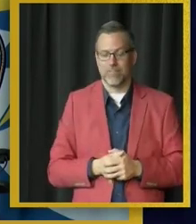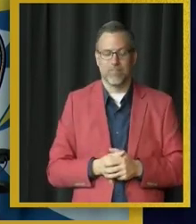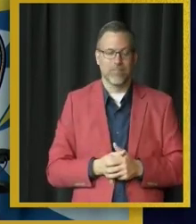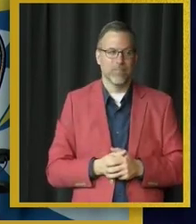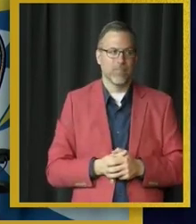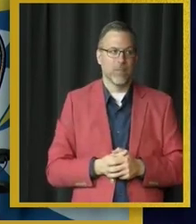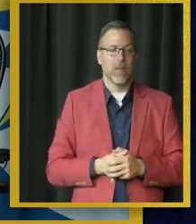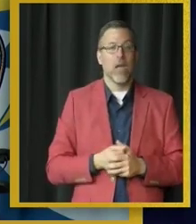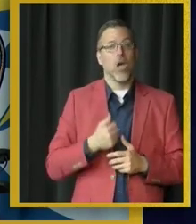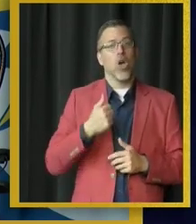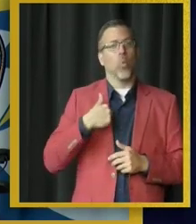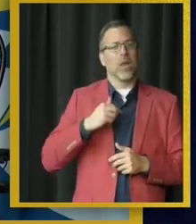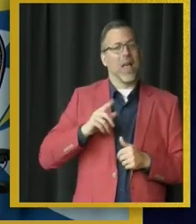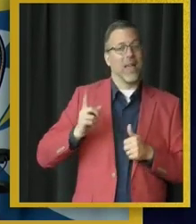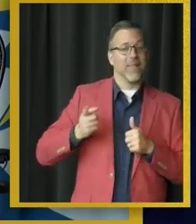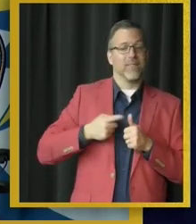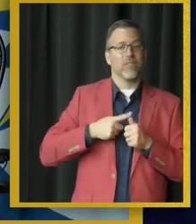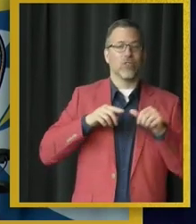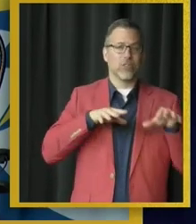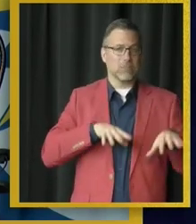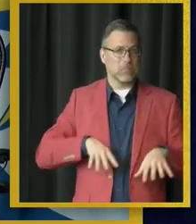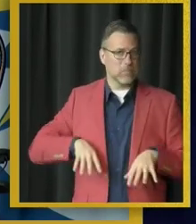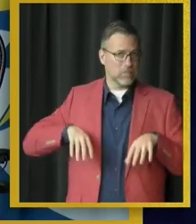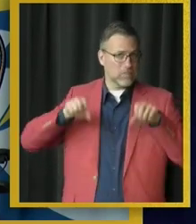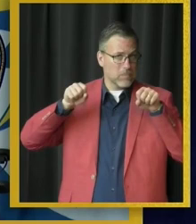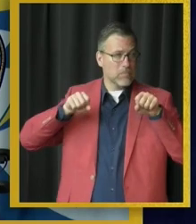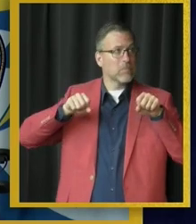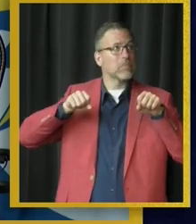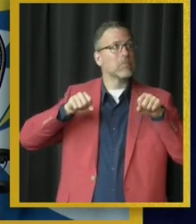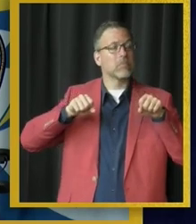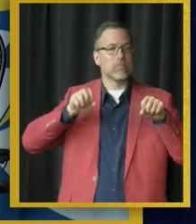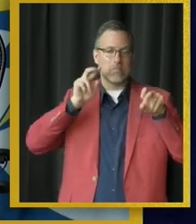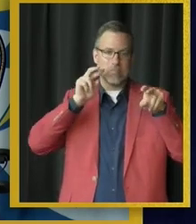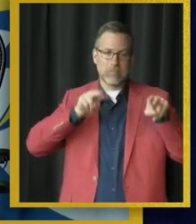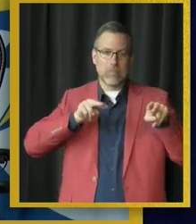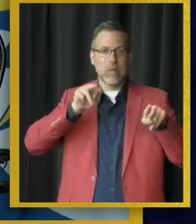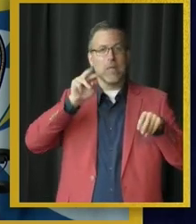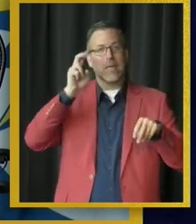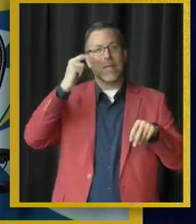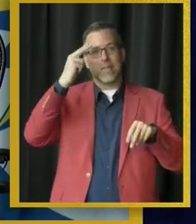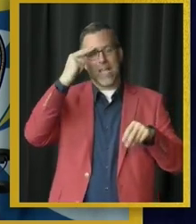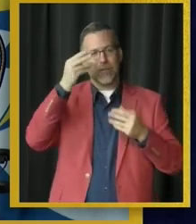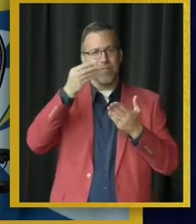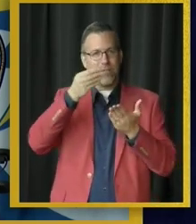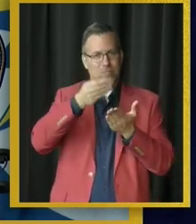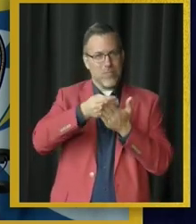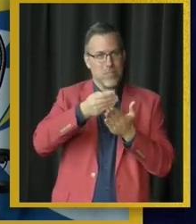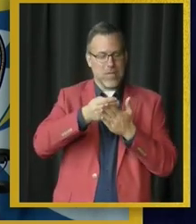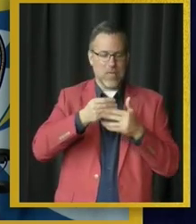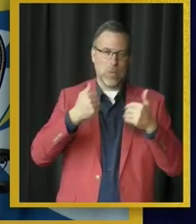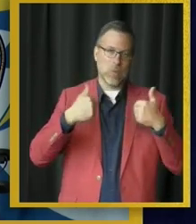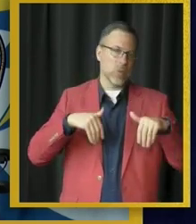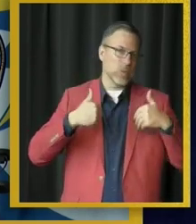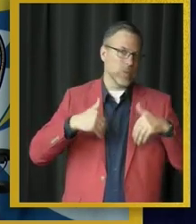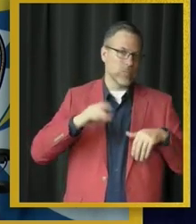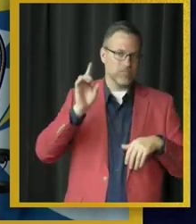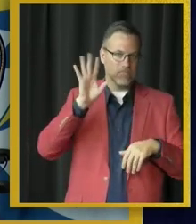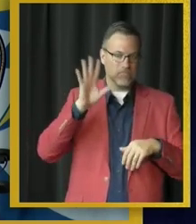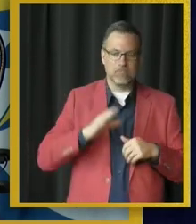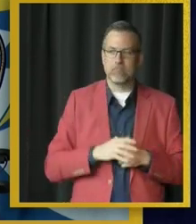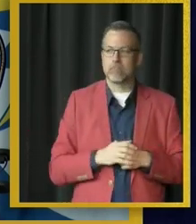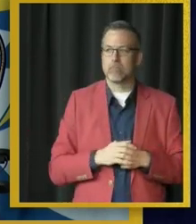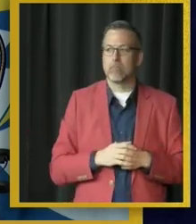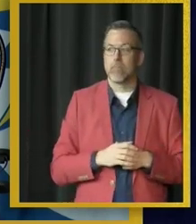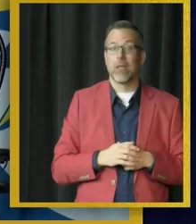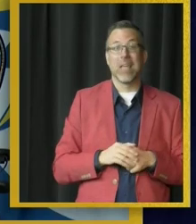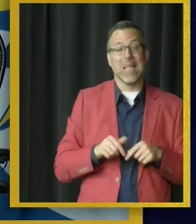when my term began, the threat of state takeover of Metro's finances loomed over Nashville. But in